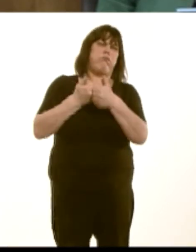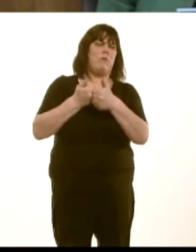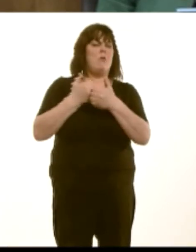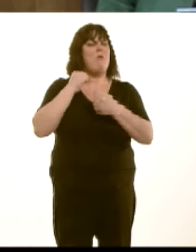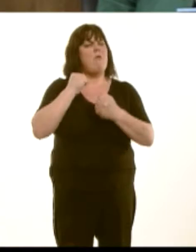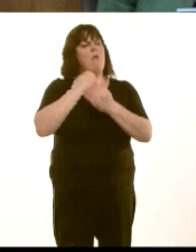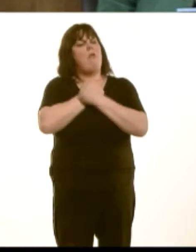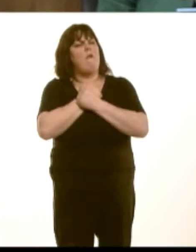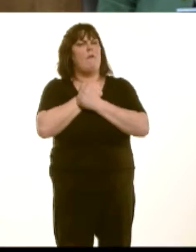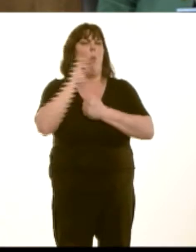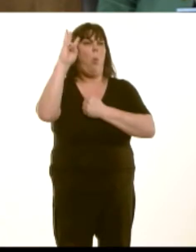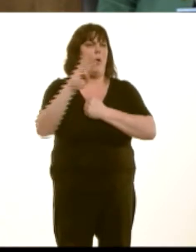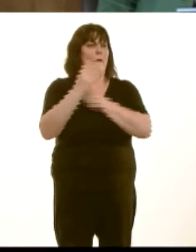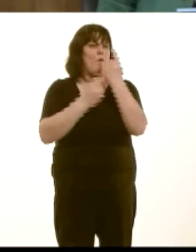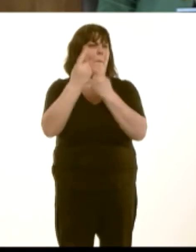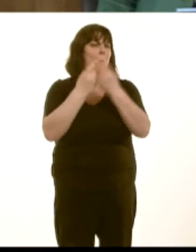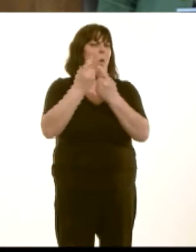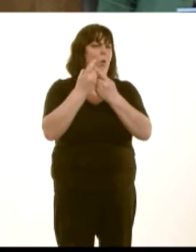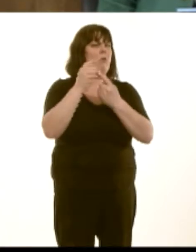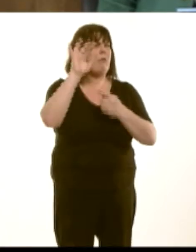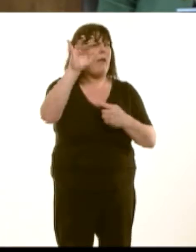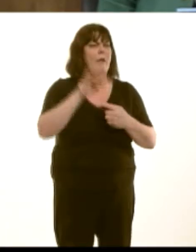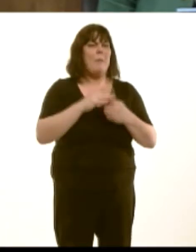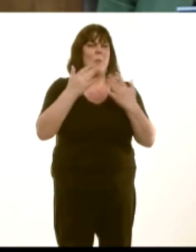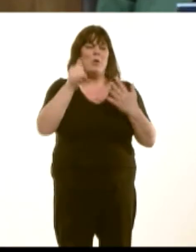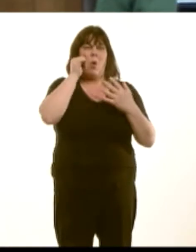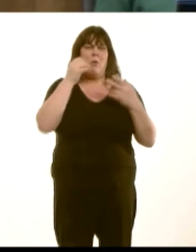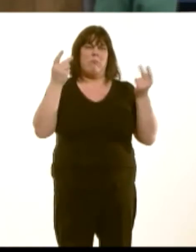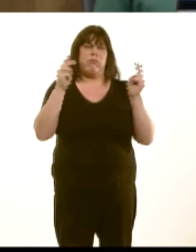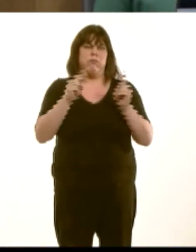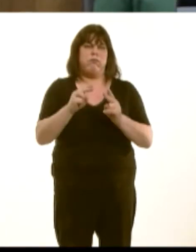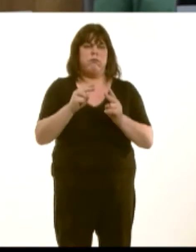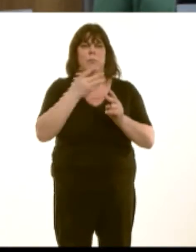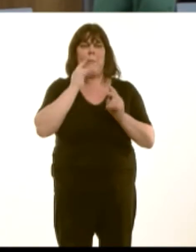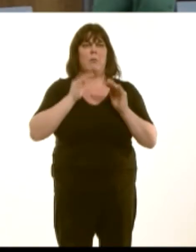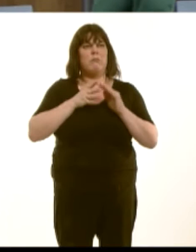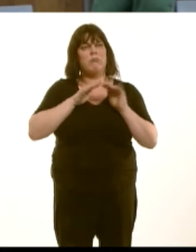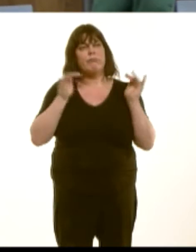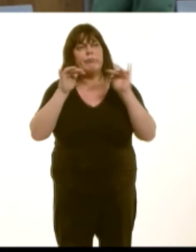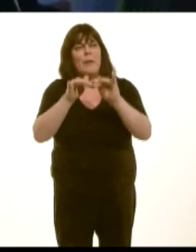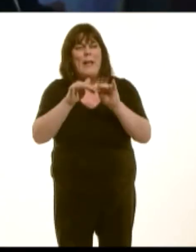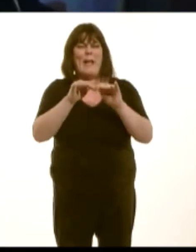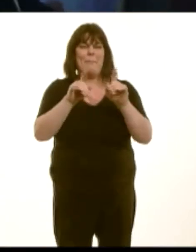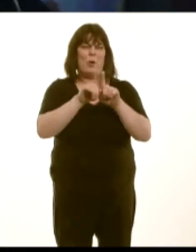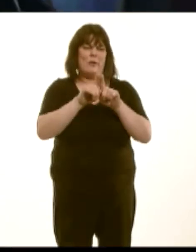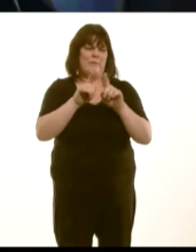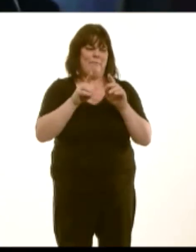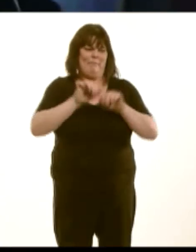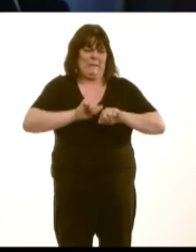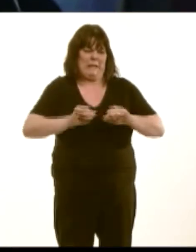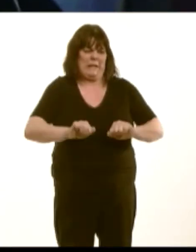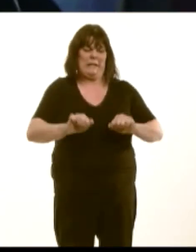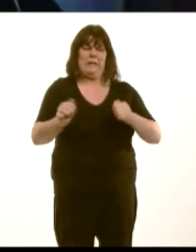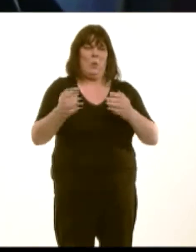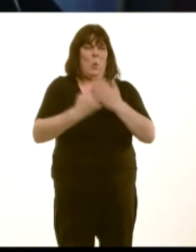course, because of the condition of the racecourse at present and the numbers of people that can actually attend, it's very difficult at present,